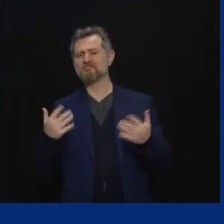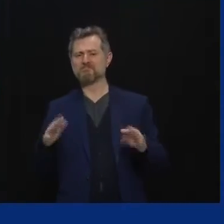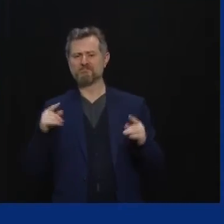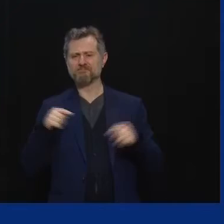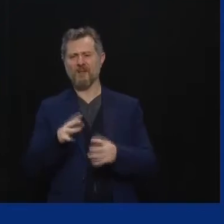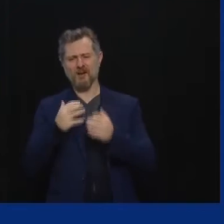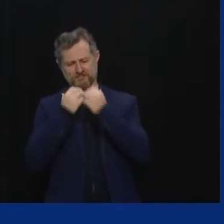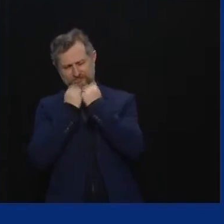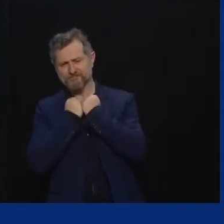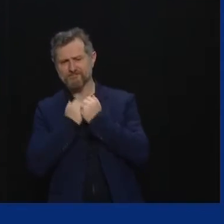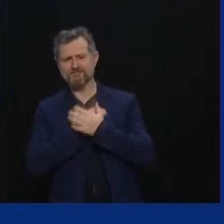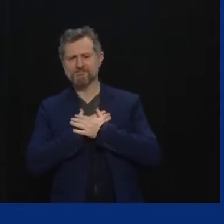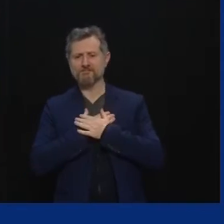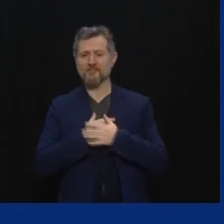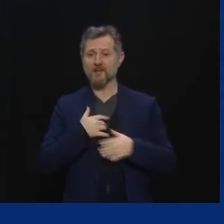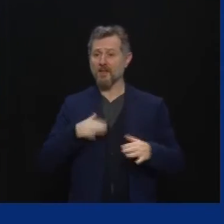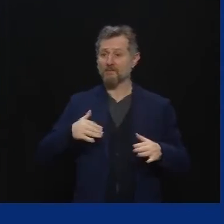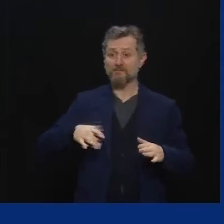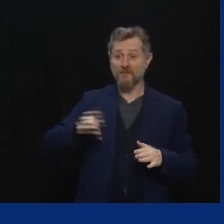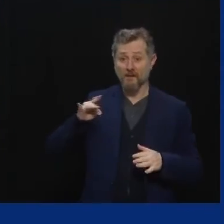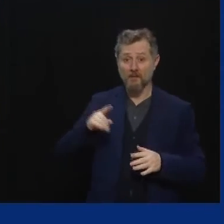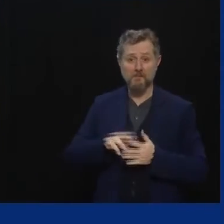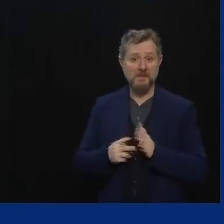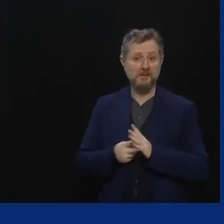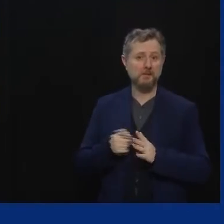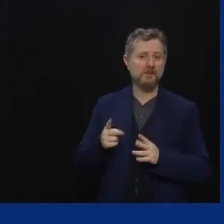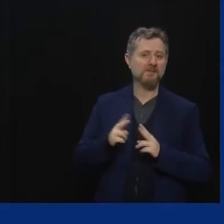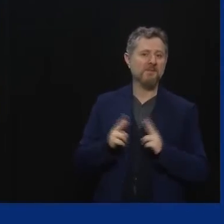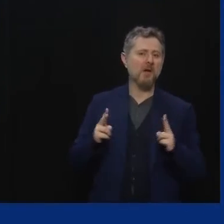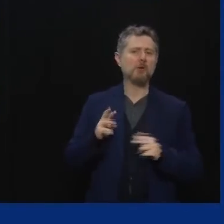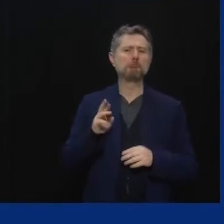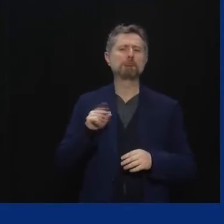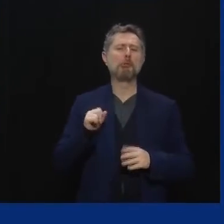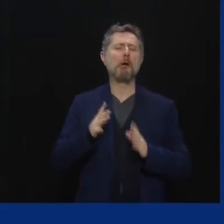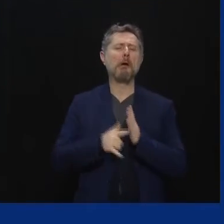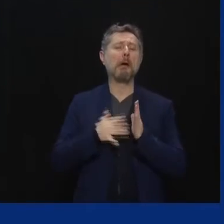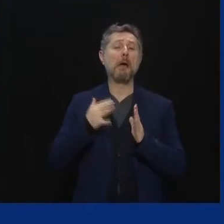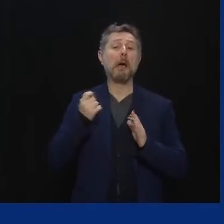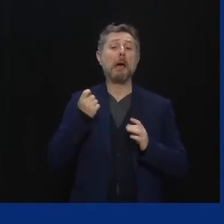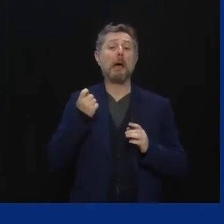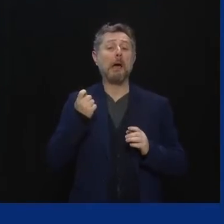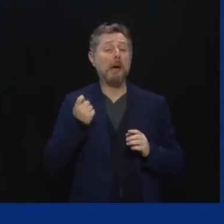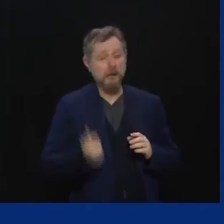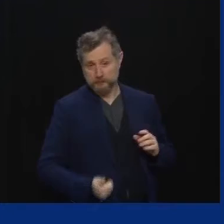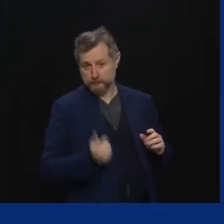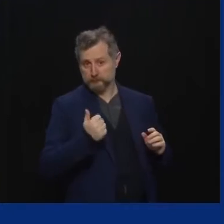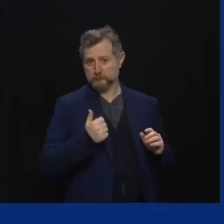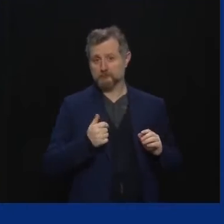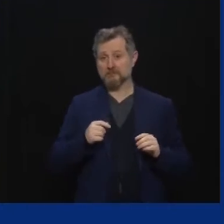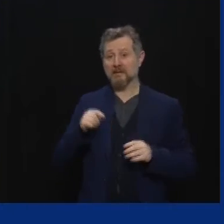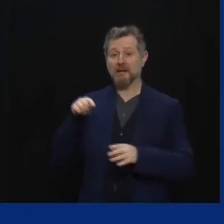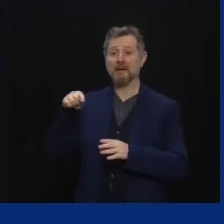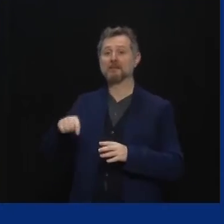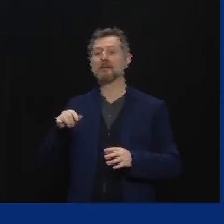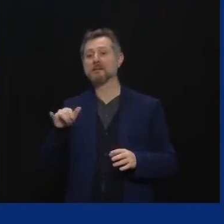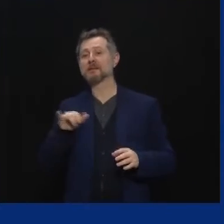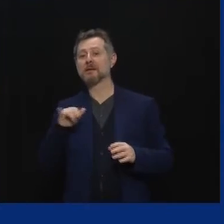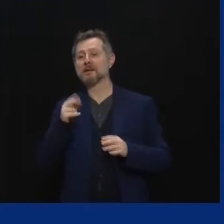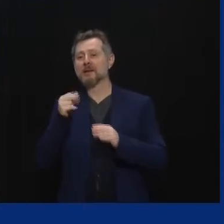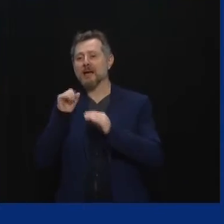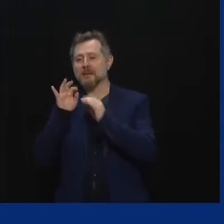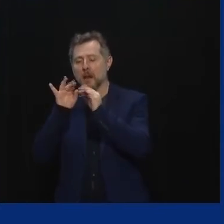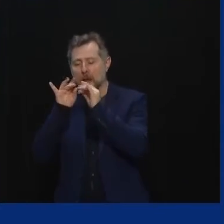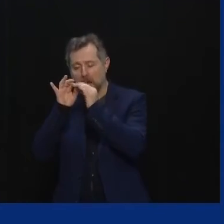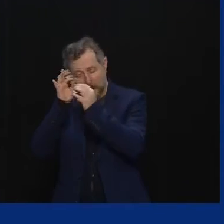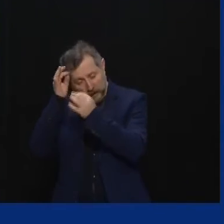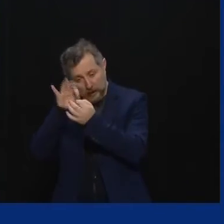that it's still extraordinarily rare here, that it is the proverbial needle in the haystack. We now have an exposure. We fully